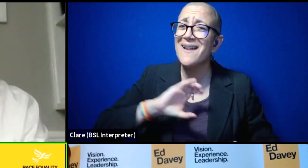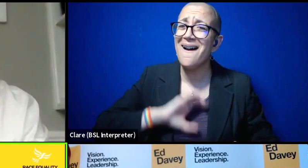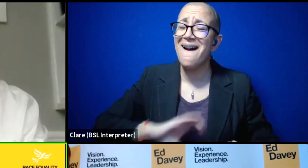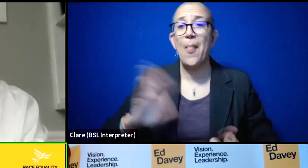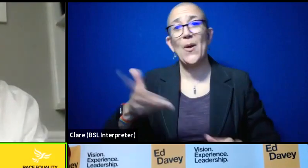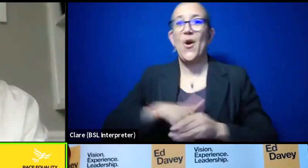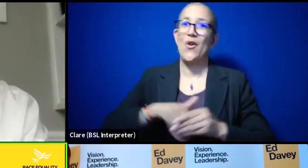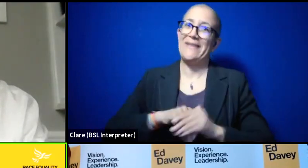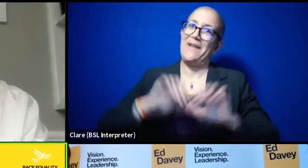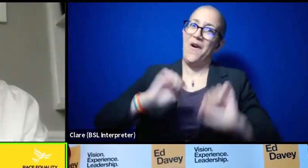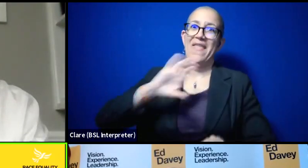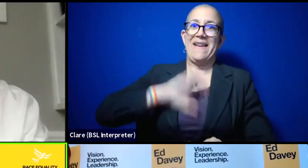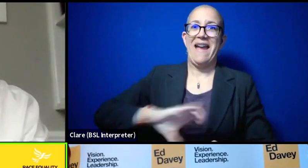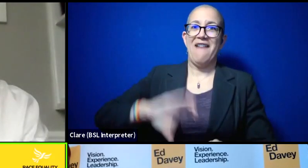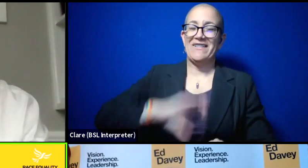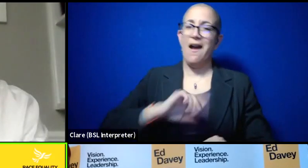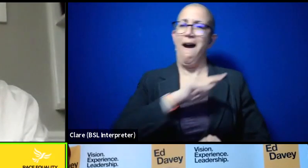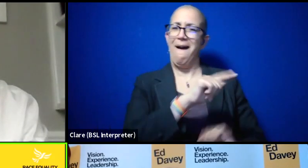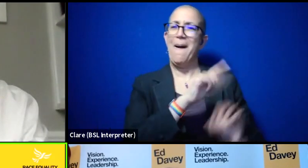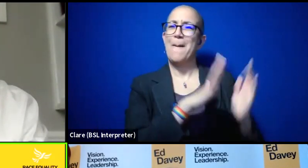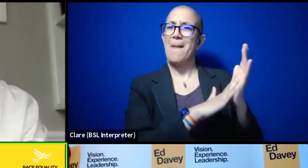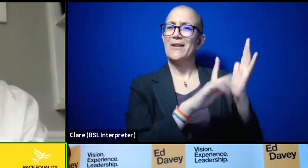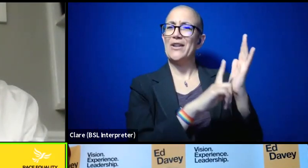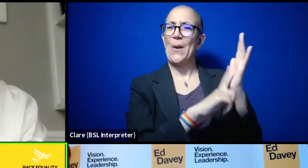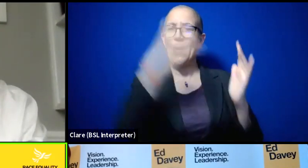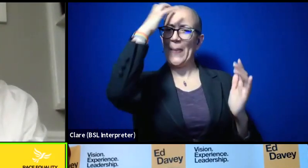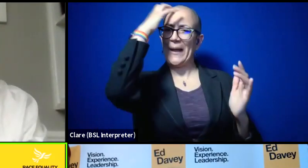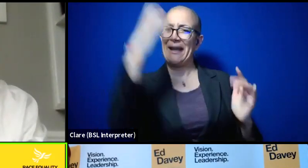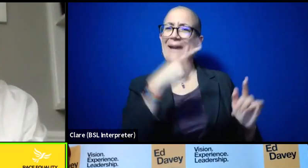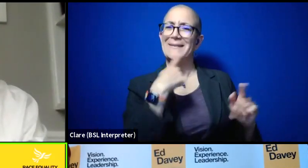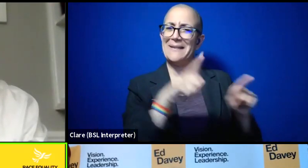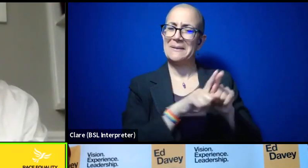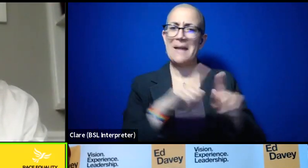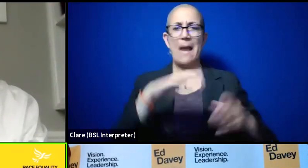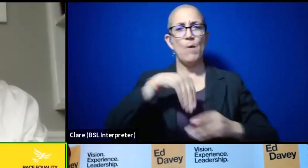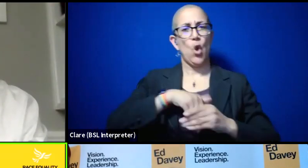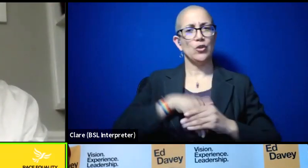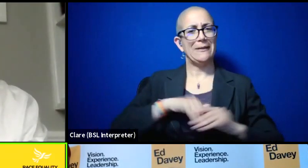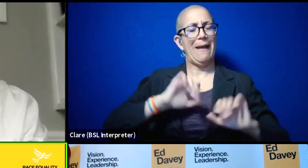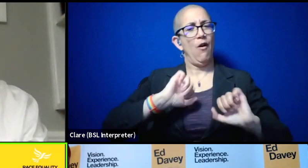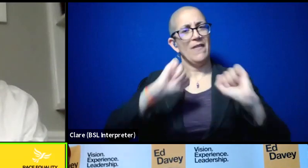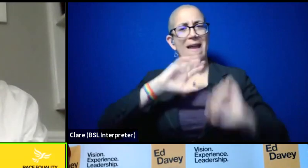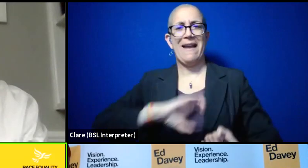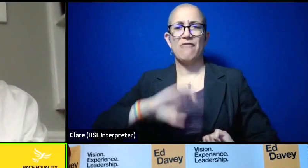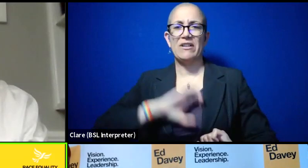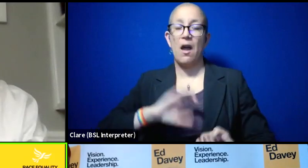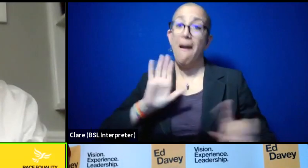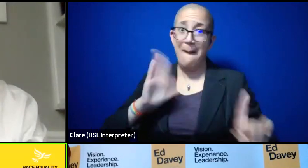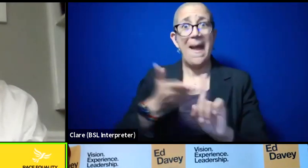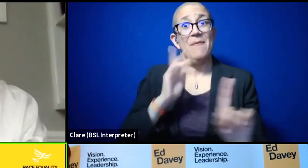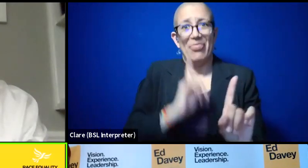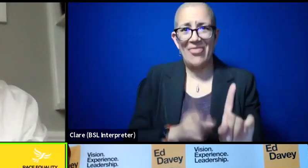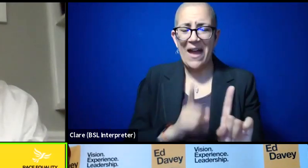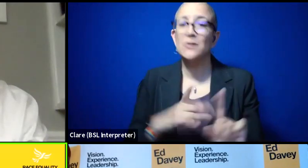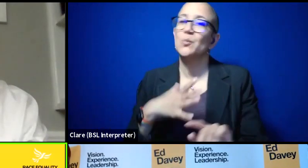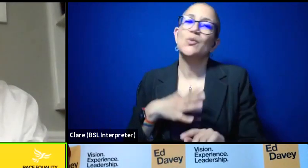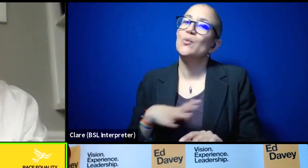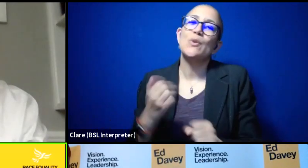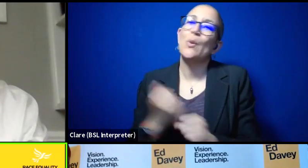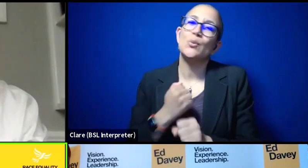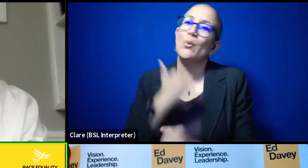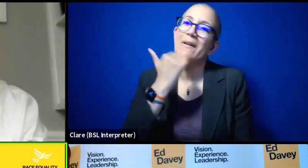from Martin Luther King. I mean, that is what we actually need to be aiming for, and we don't do this enough in our own party. And I think what the Black Lives Matter